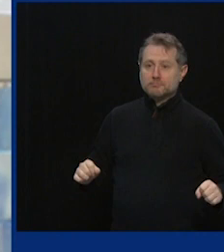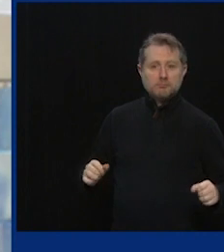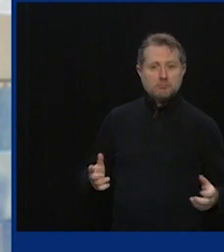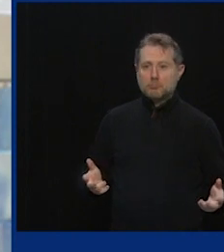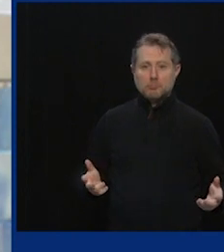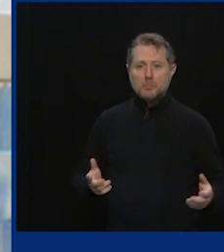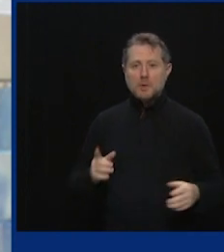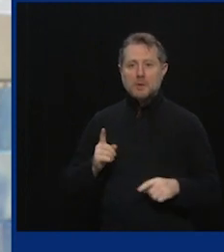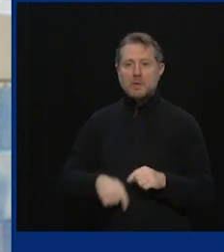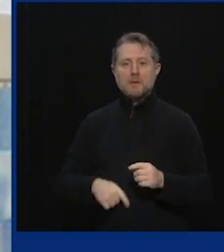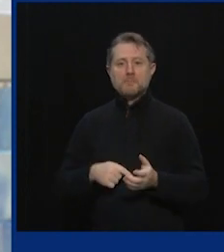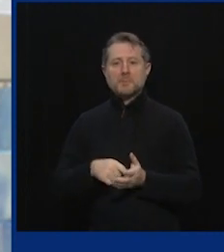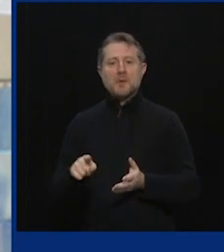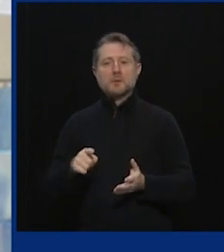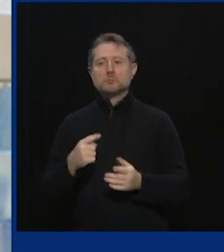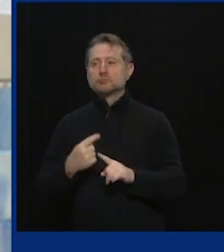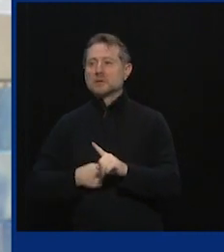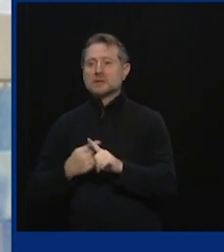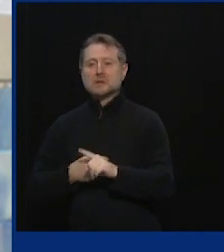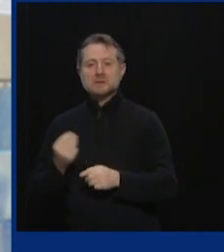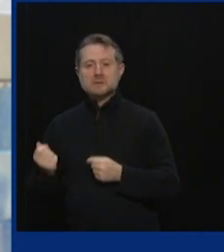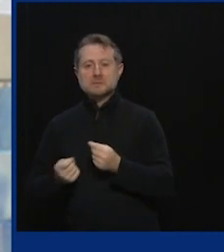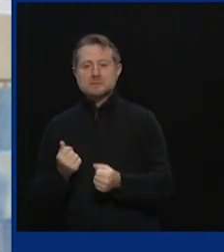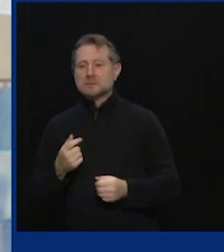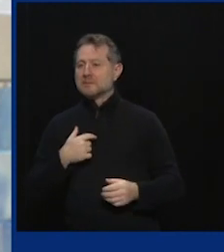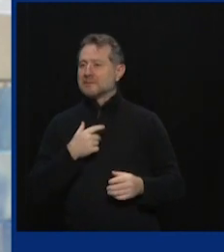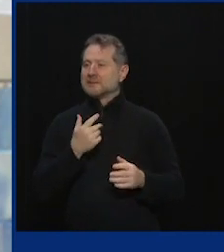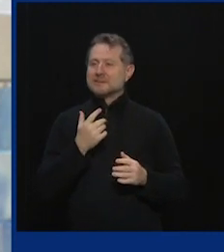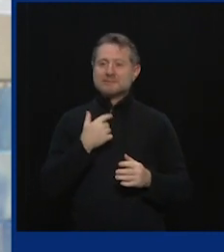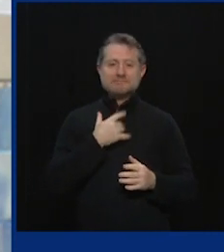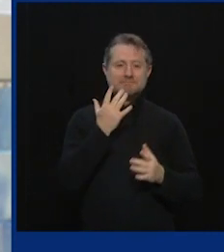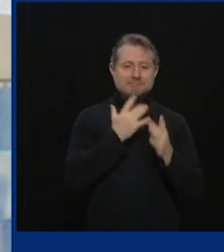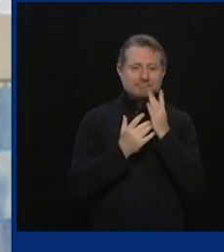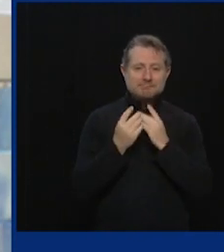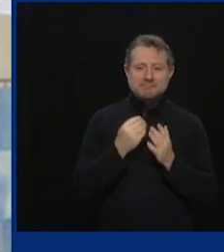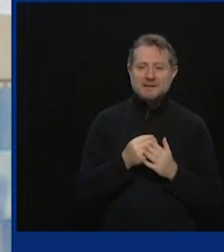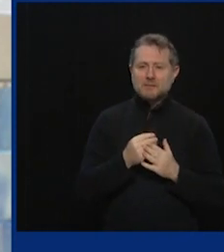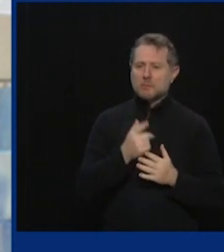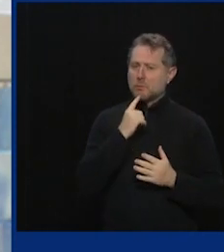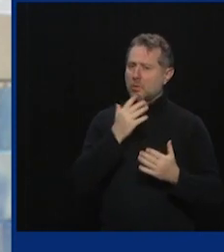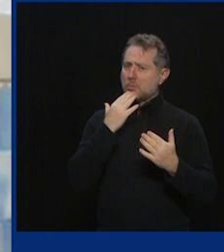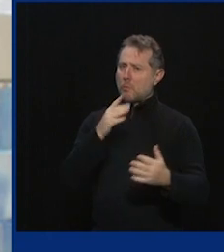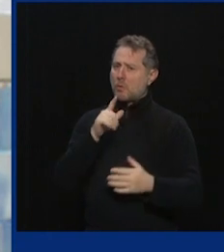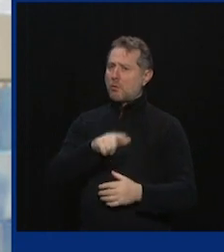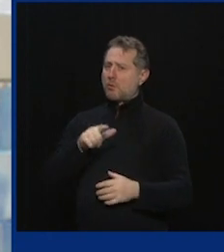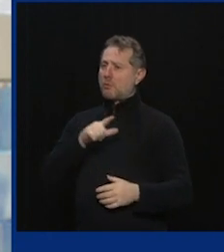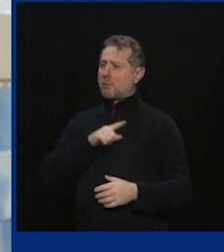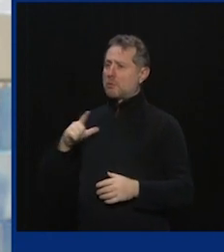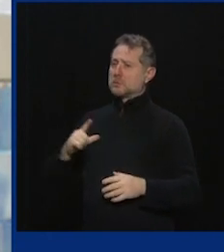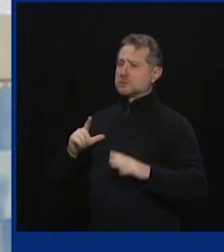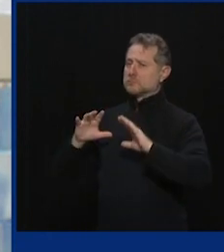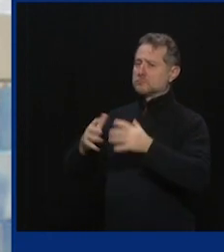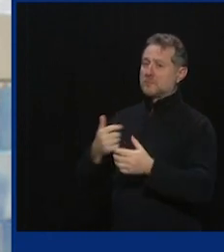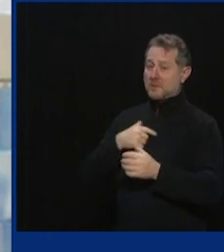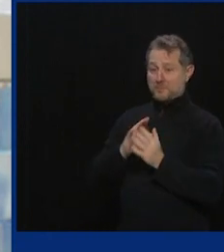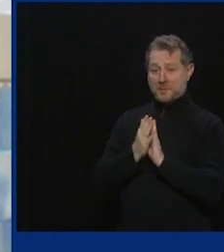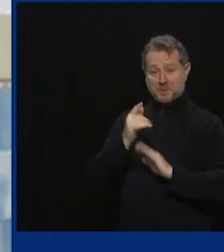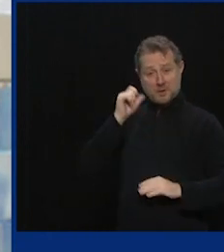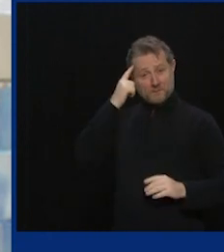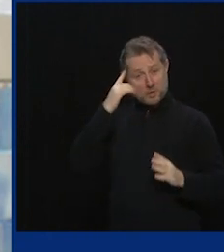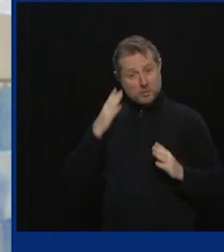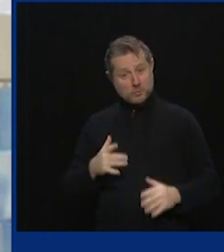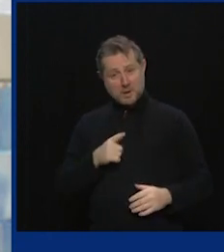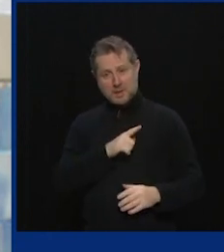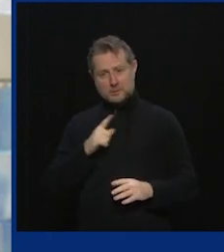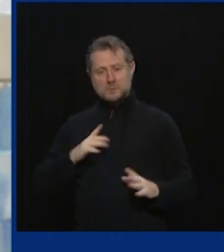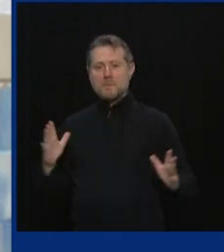rental payments. And that's why, again, I thank our legislators for coming back in the first days of my brand new administration, coming back in